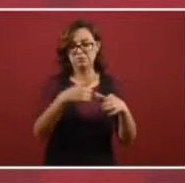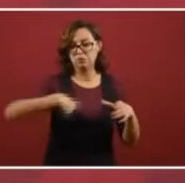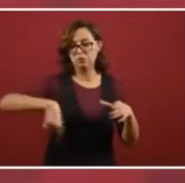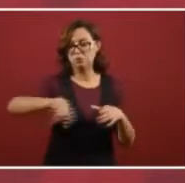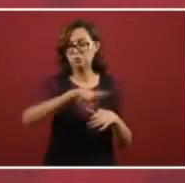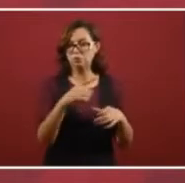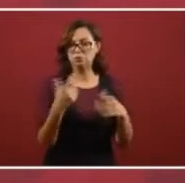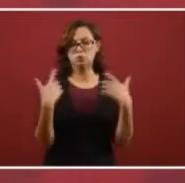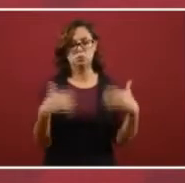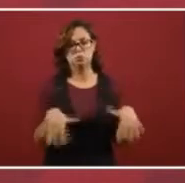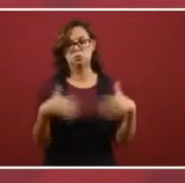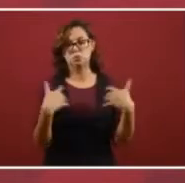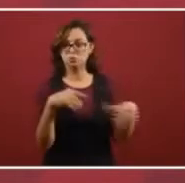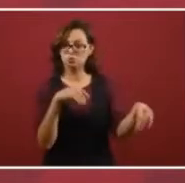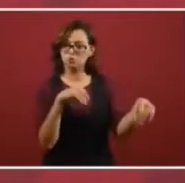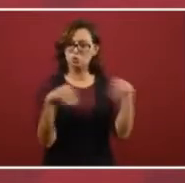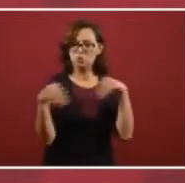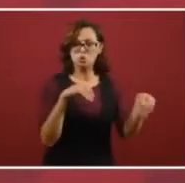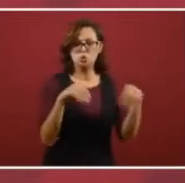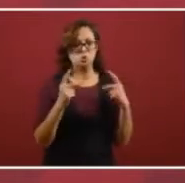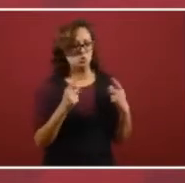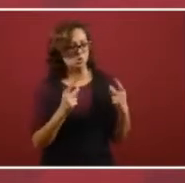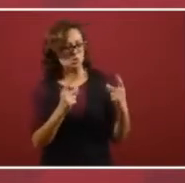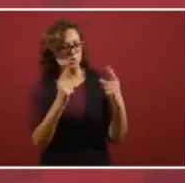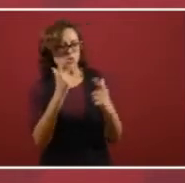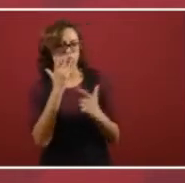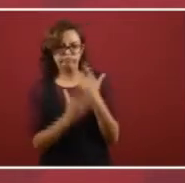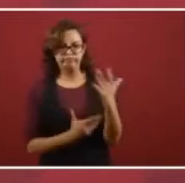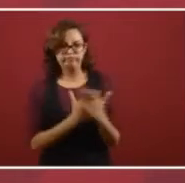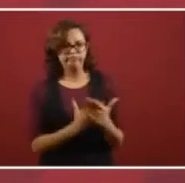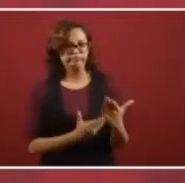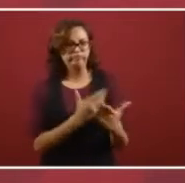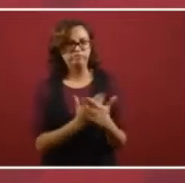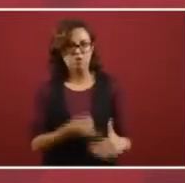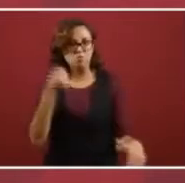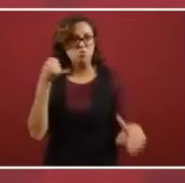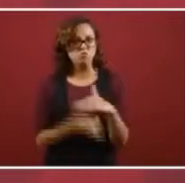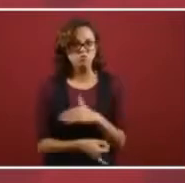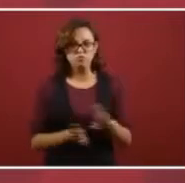that's productive, that's got a purpose.